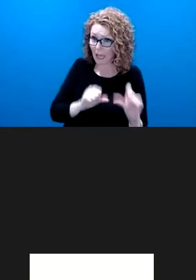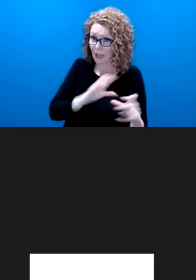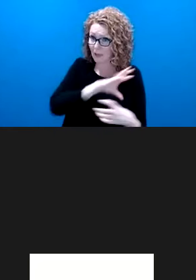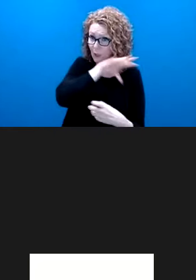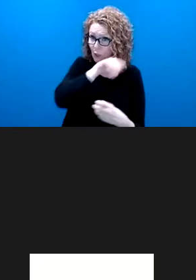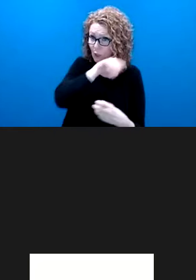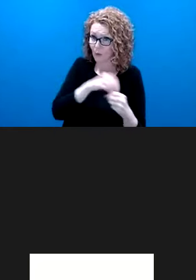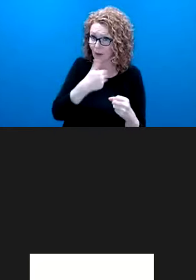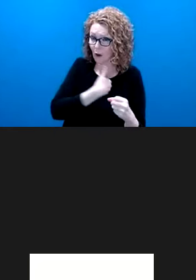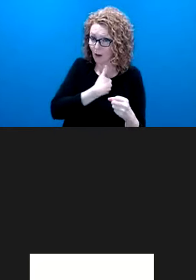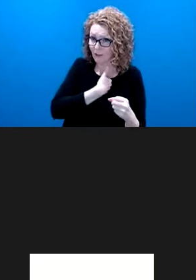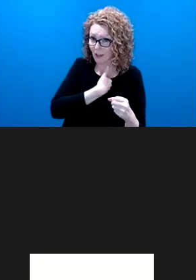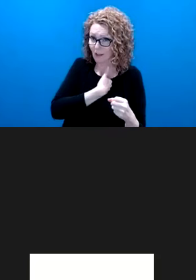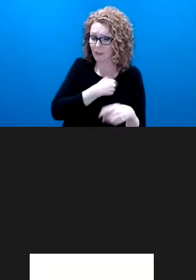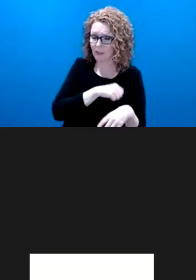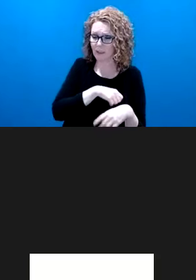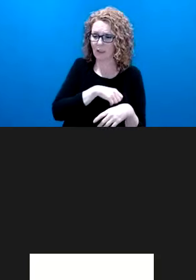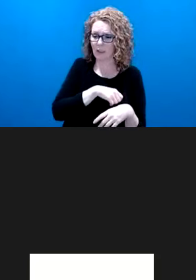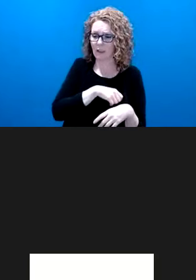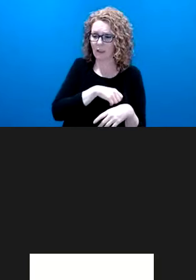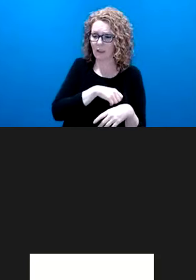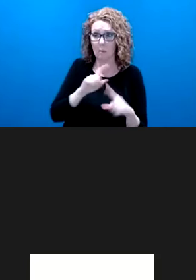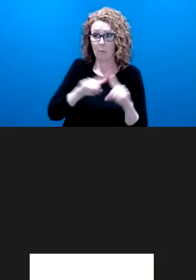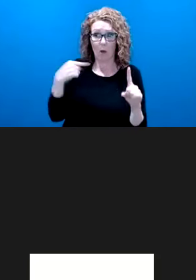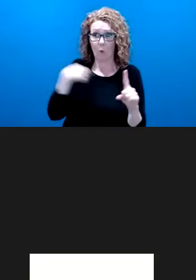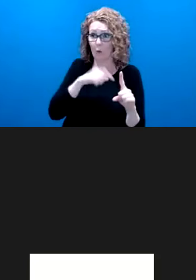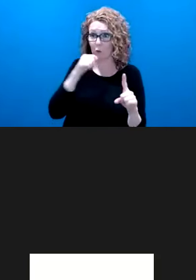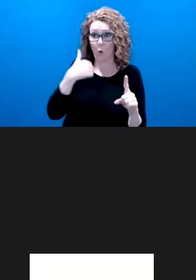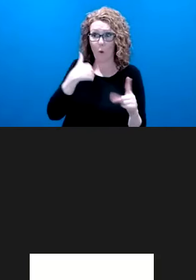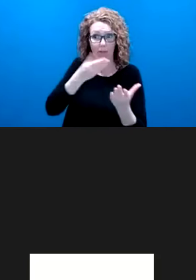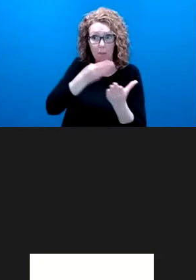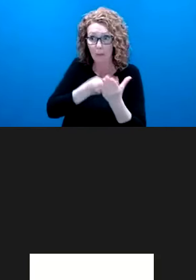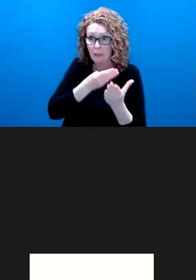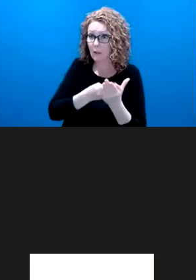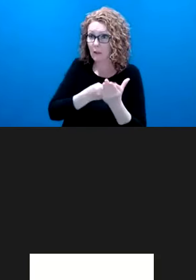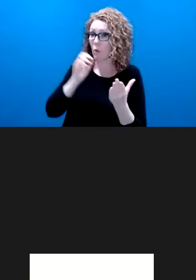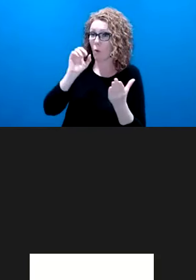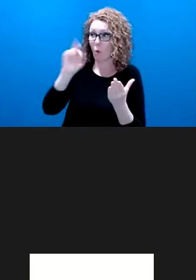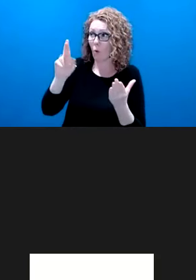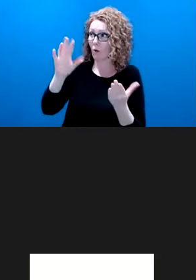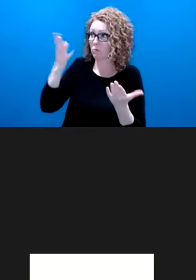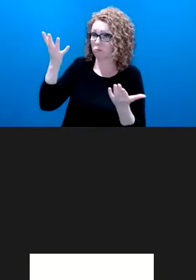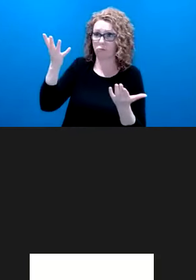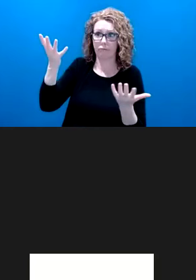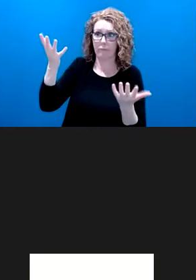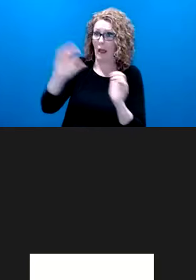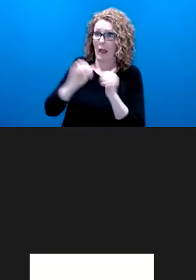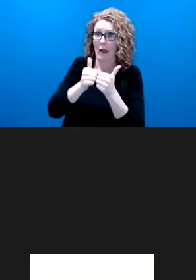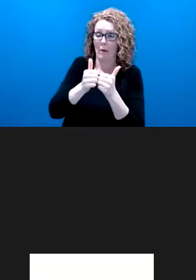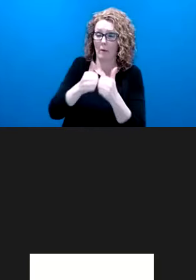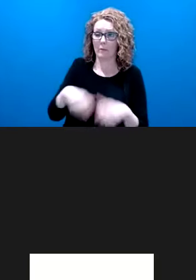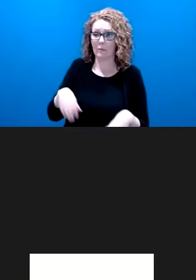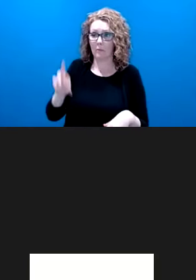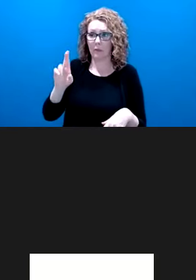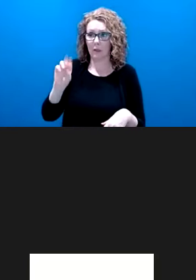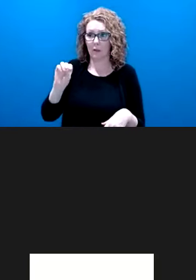in terms of writing, but really we don't have the funding nor the direction. And I'm not sure, maybe Ross, you could